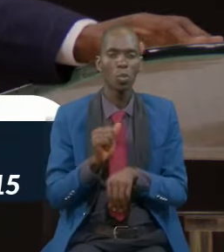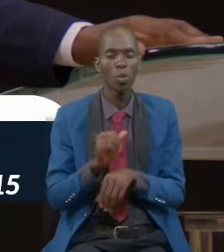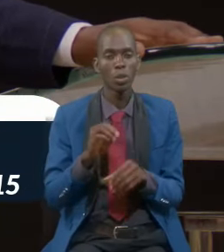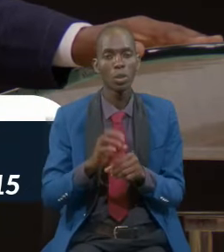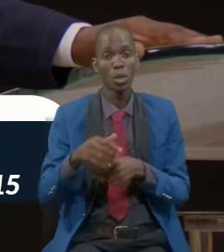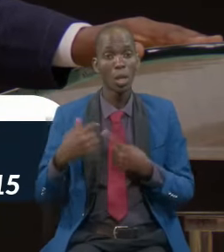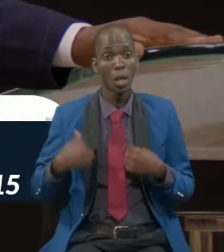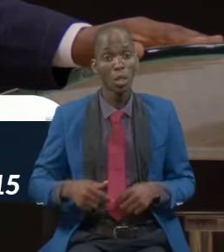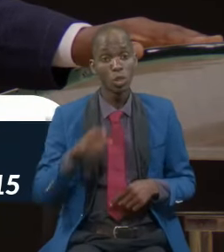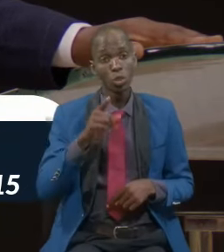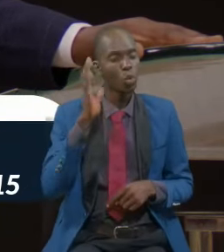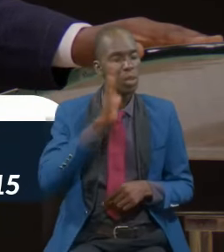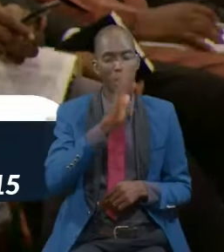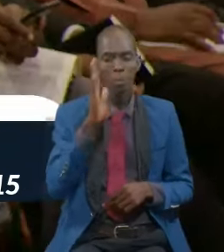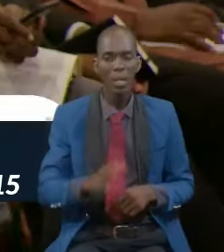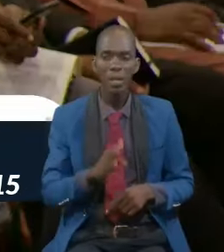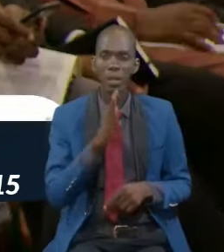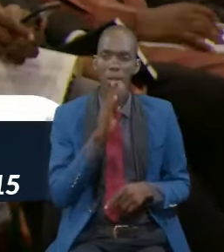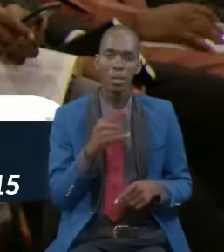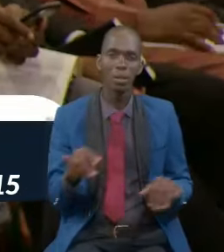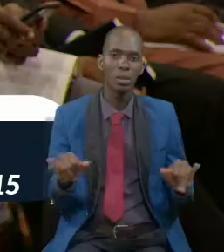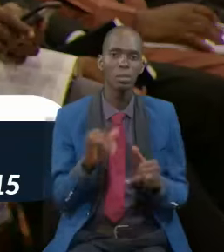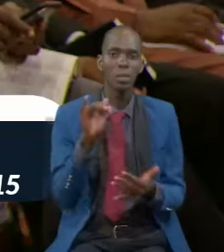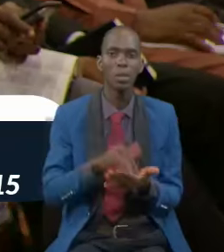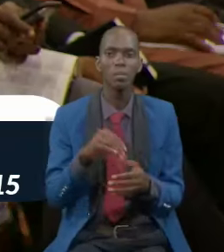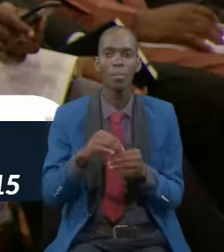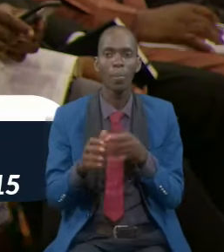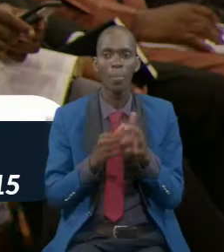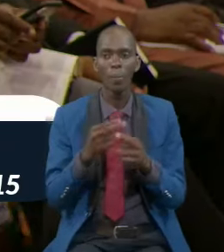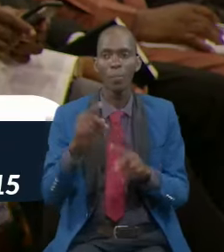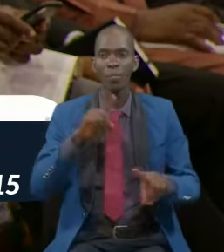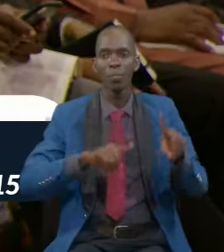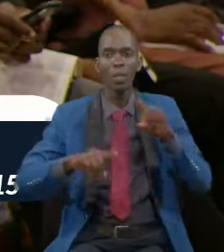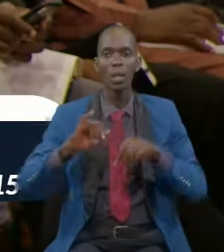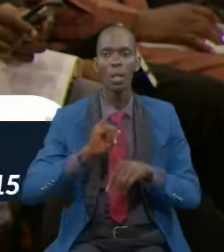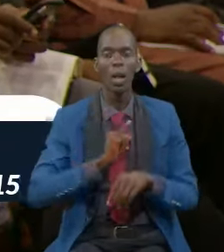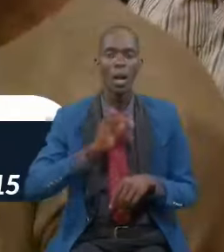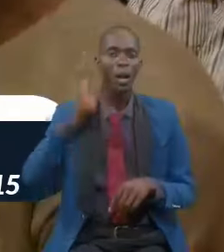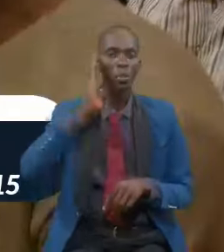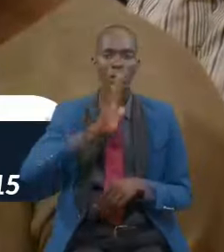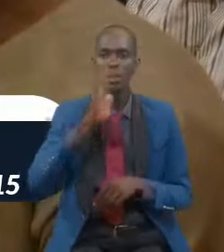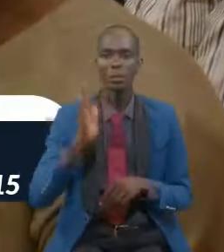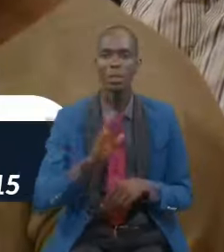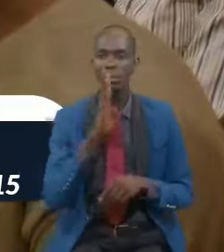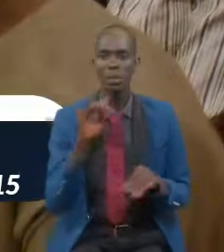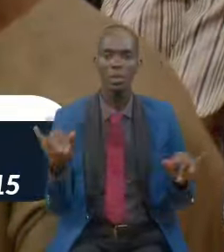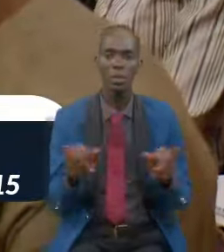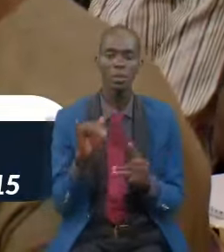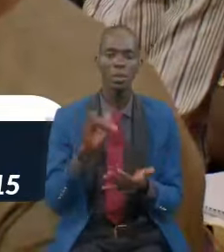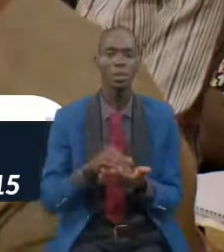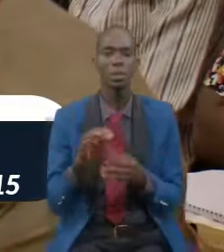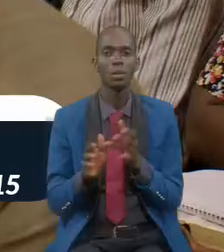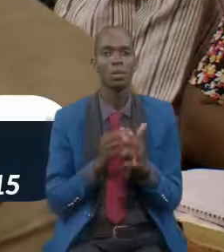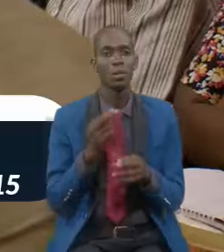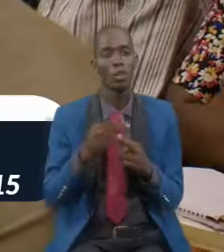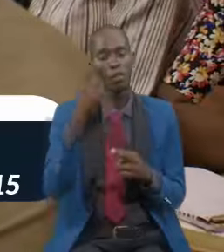You will never be the same again. I will never be the same again. For the law of